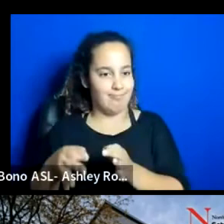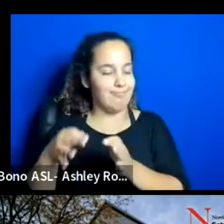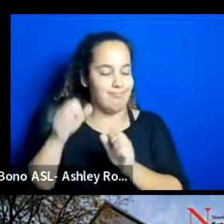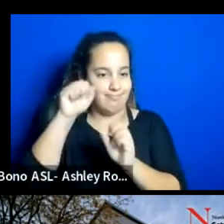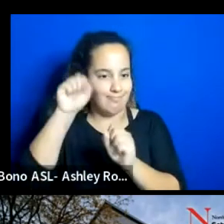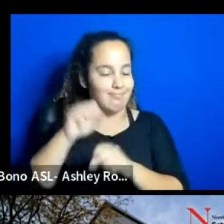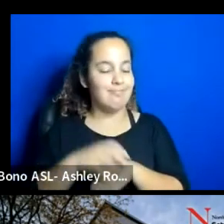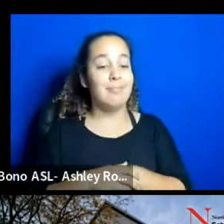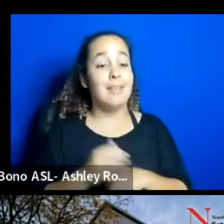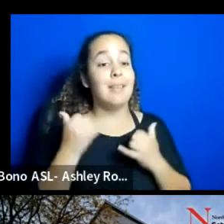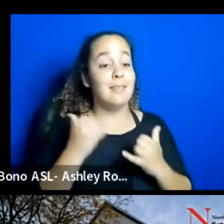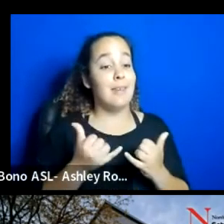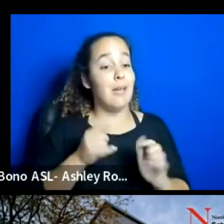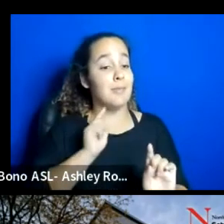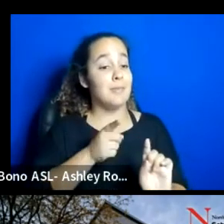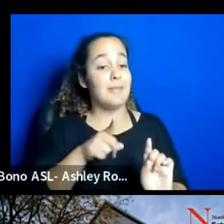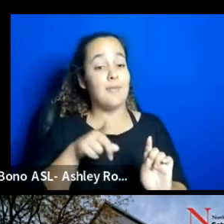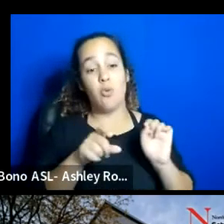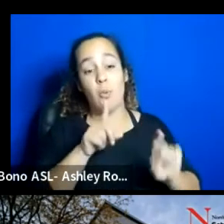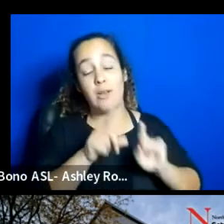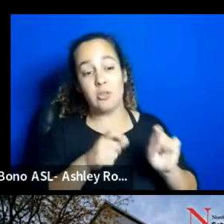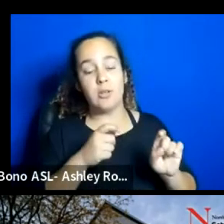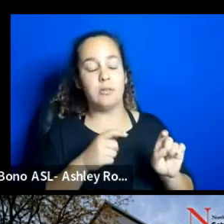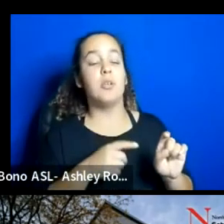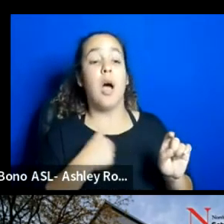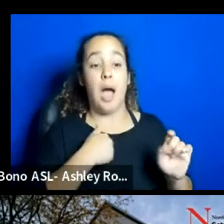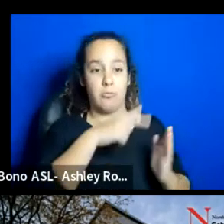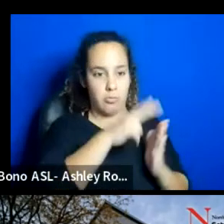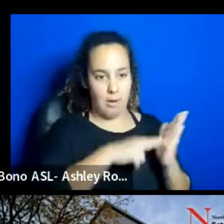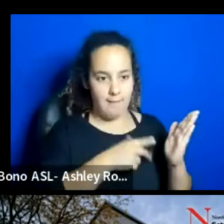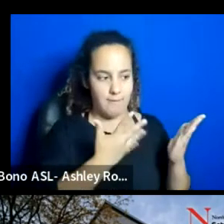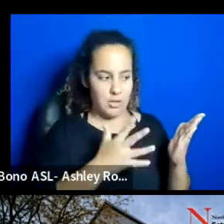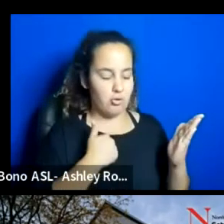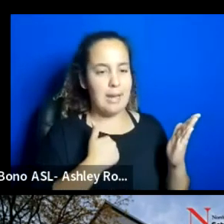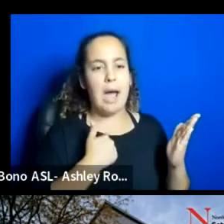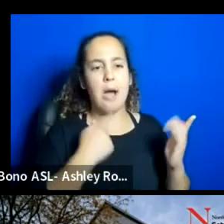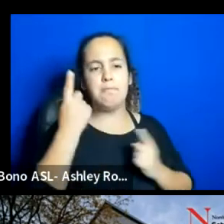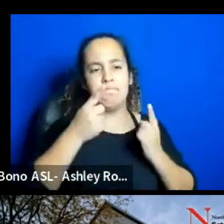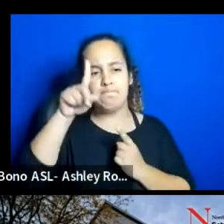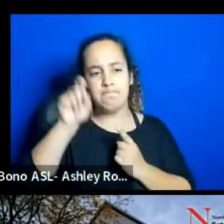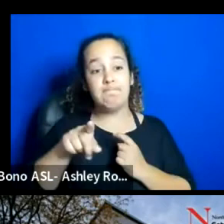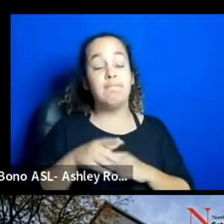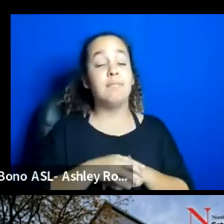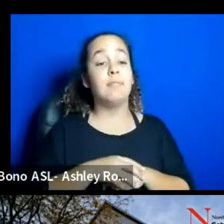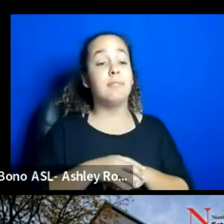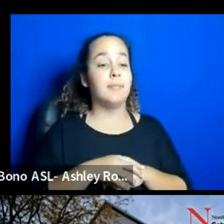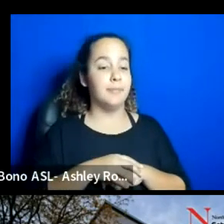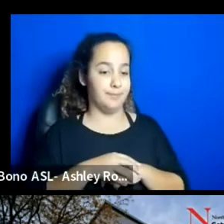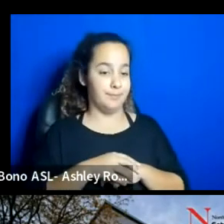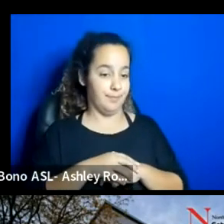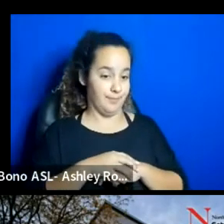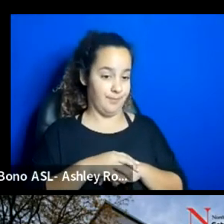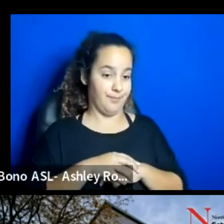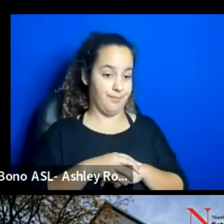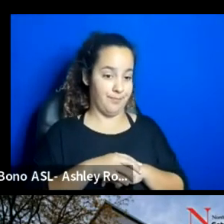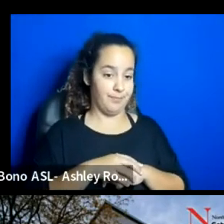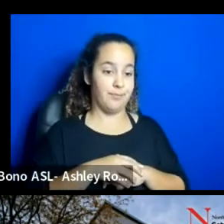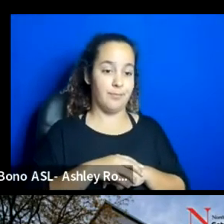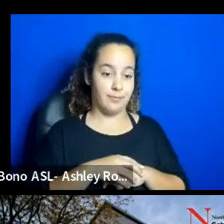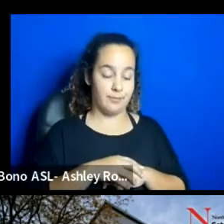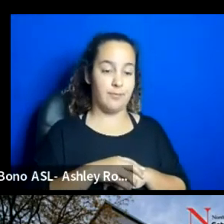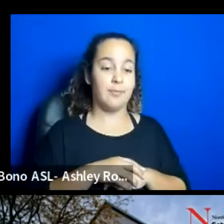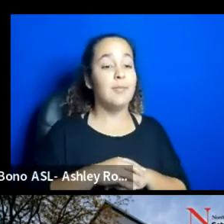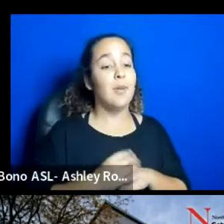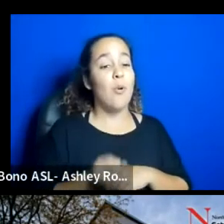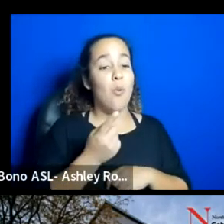Now the specific questions that the book prompted me. One of the interesting factors that the book is one of these